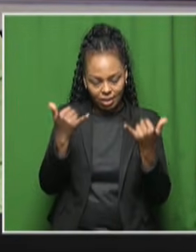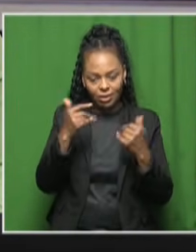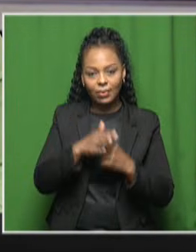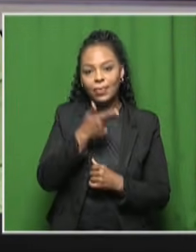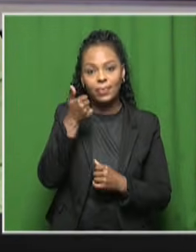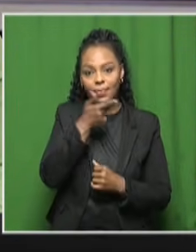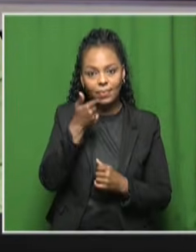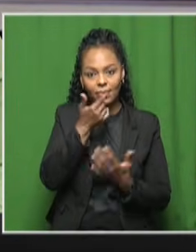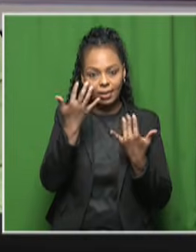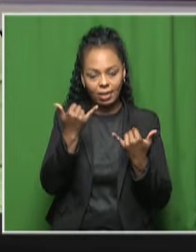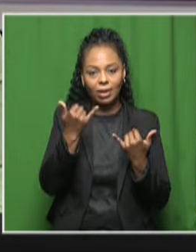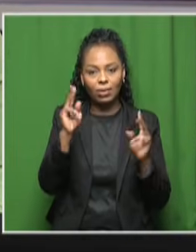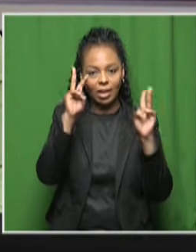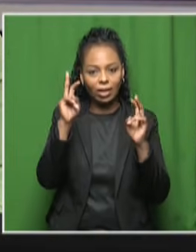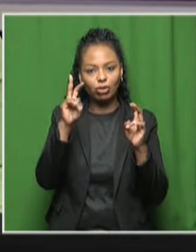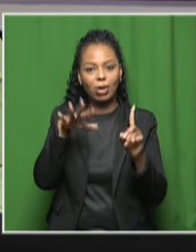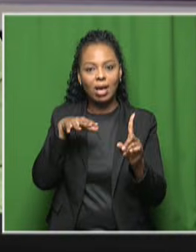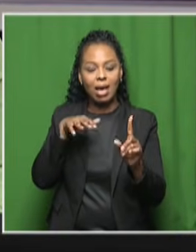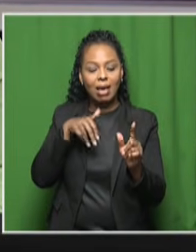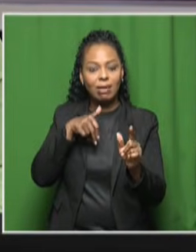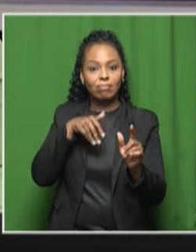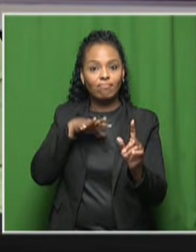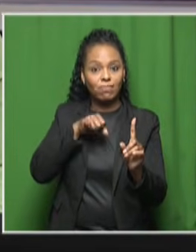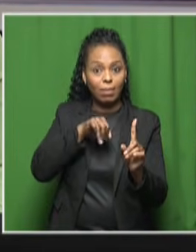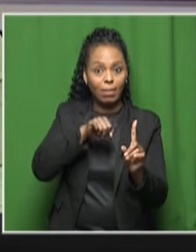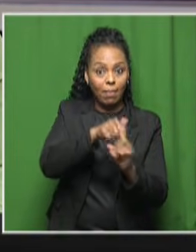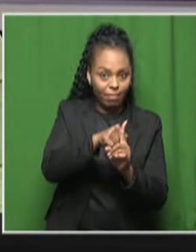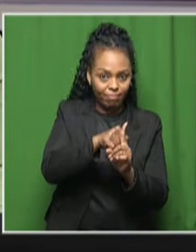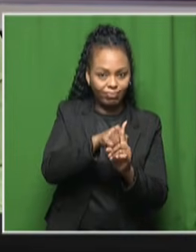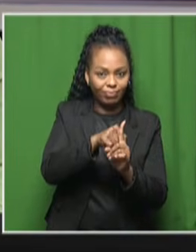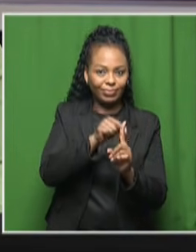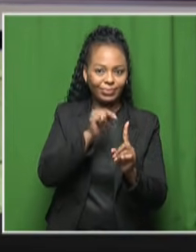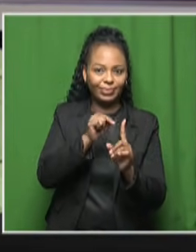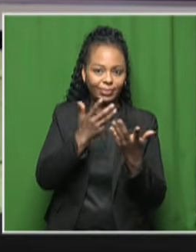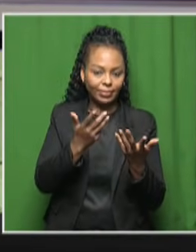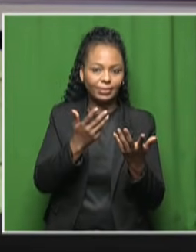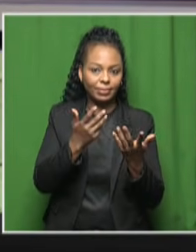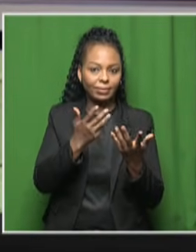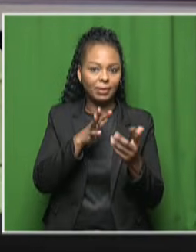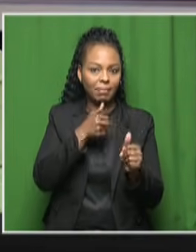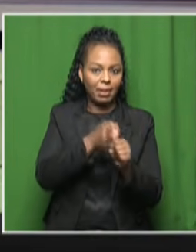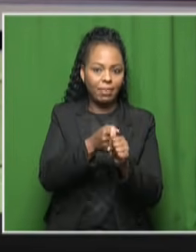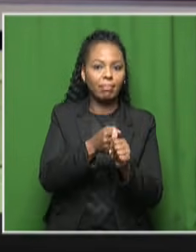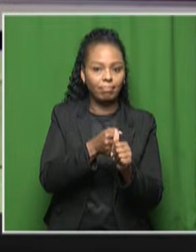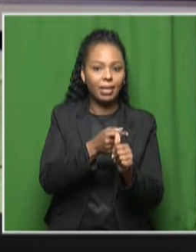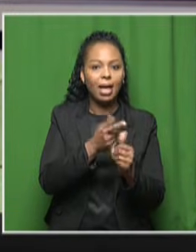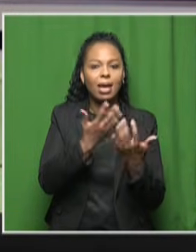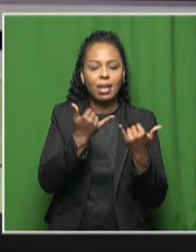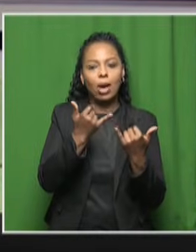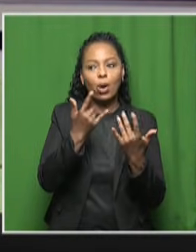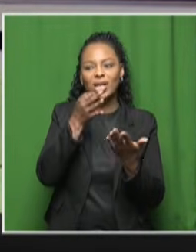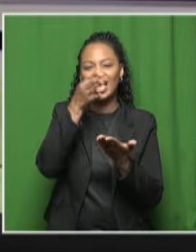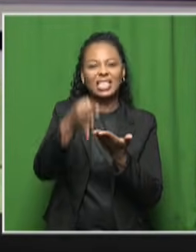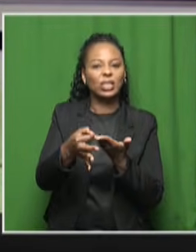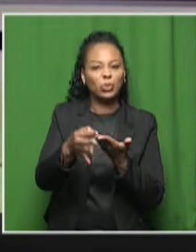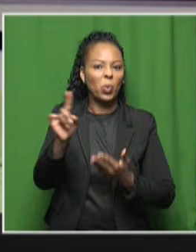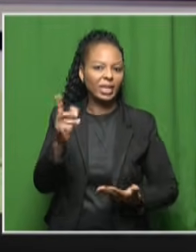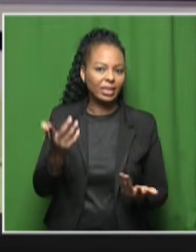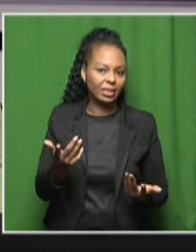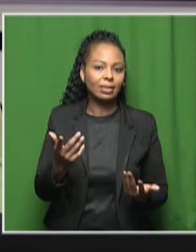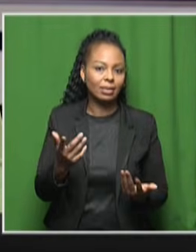Yes. The reality, though, is a different story altogether. But what would your suggestion be in terms of just